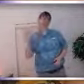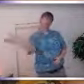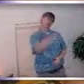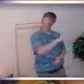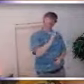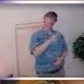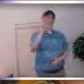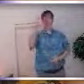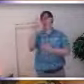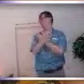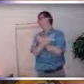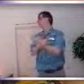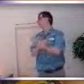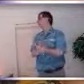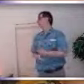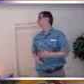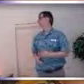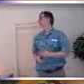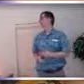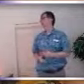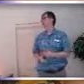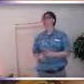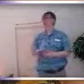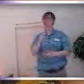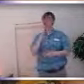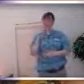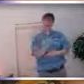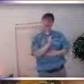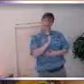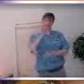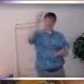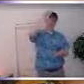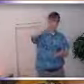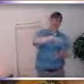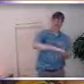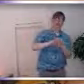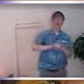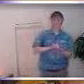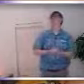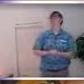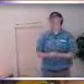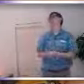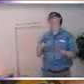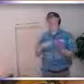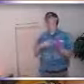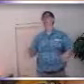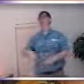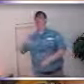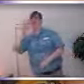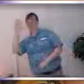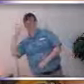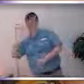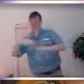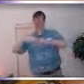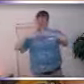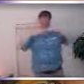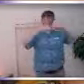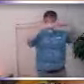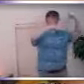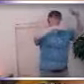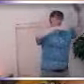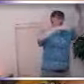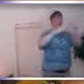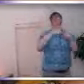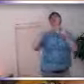So let me do a caveat to that. I believe that there are about four stages to